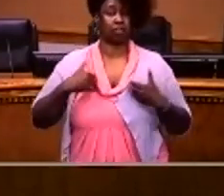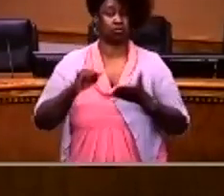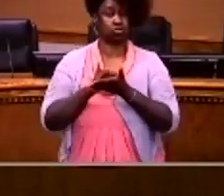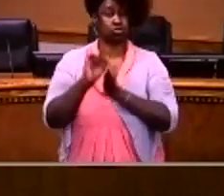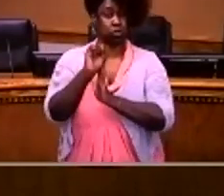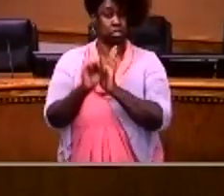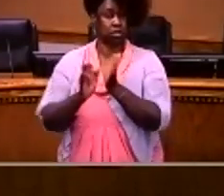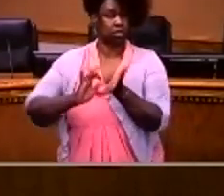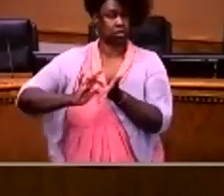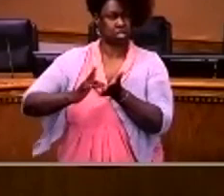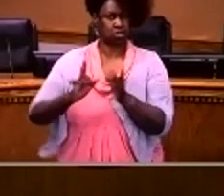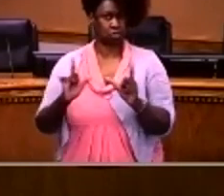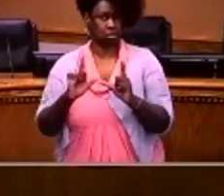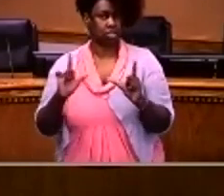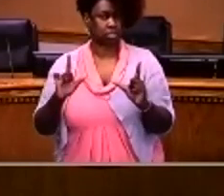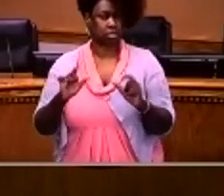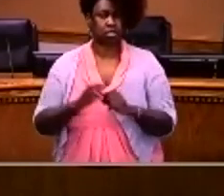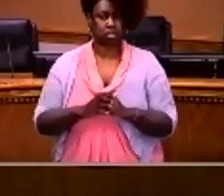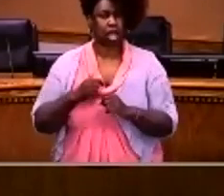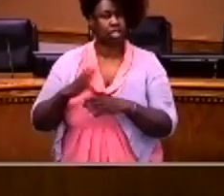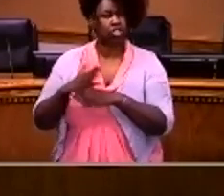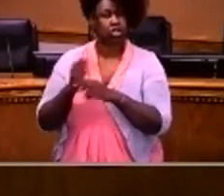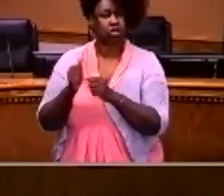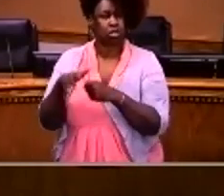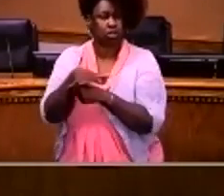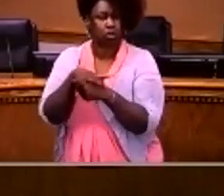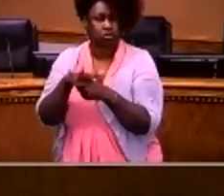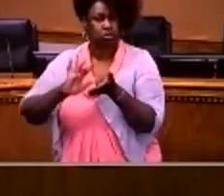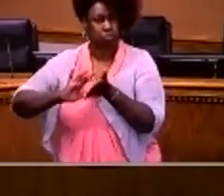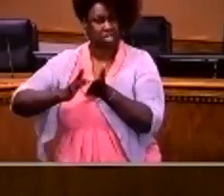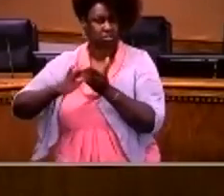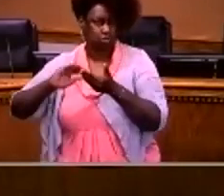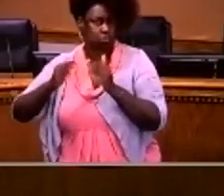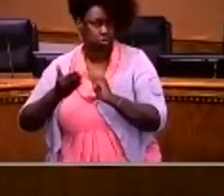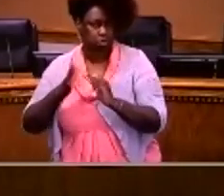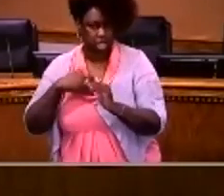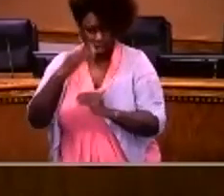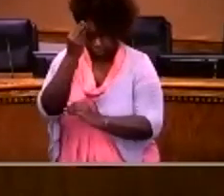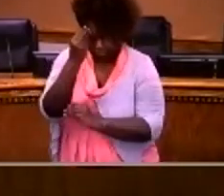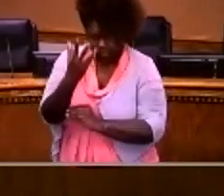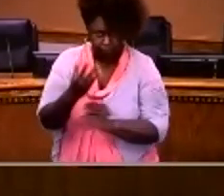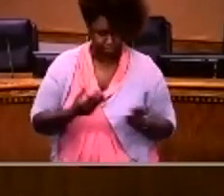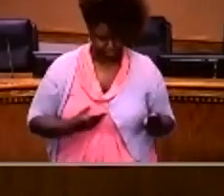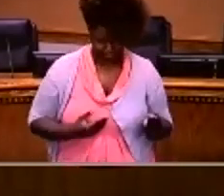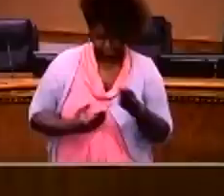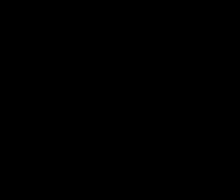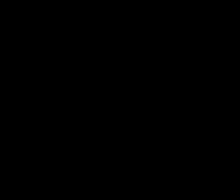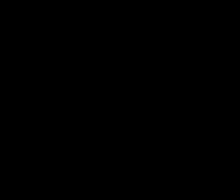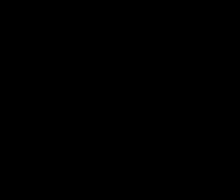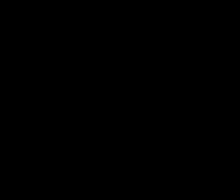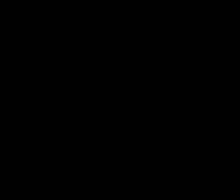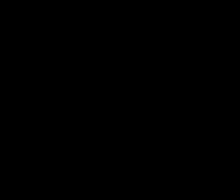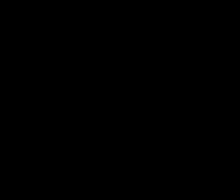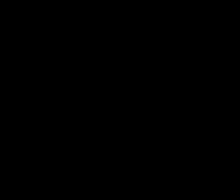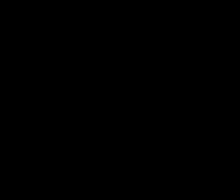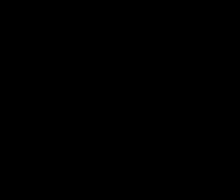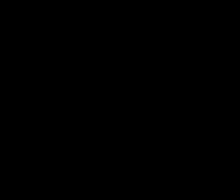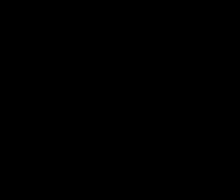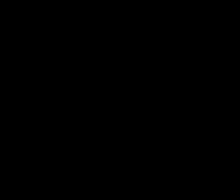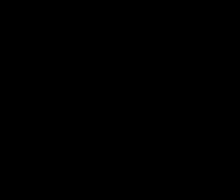still, so I still get those things. And I did share that with our local medical community as well, as it was a good document. Great, thank you.